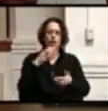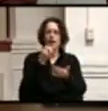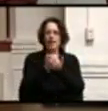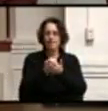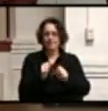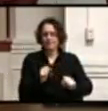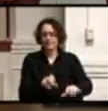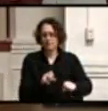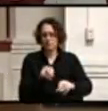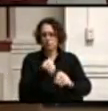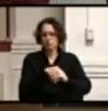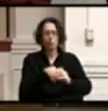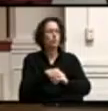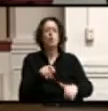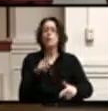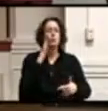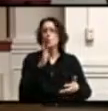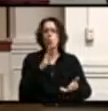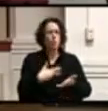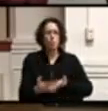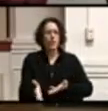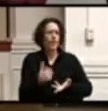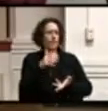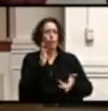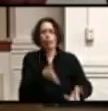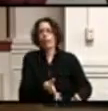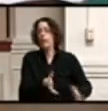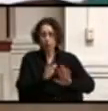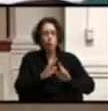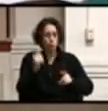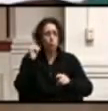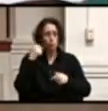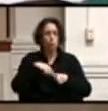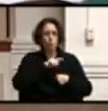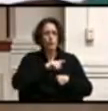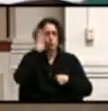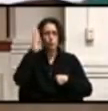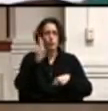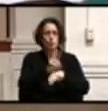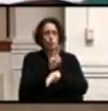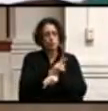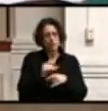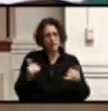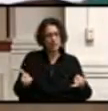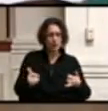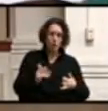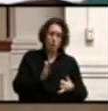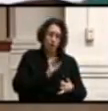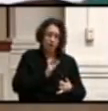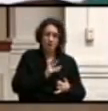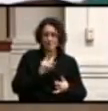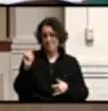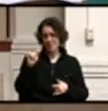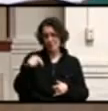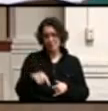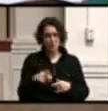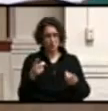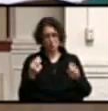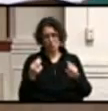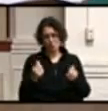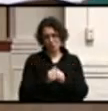don't have to spend any money on it. What's going to happen to those beautiful bathrooms that are down there now?